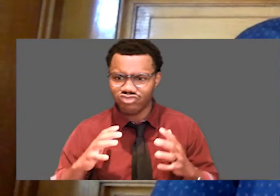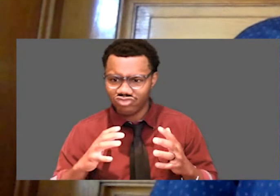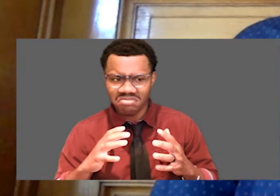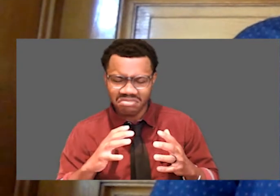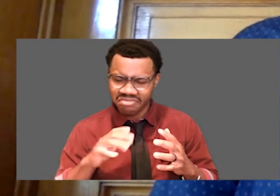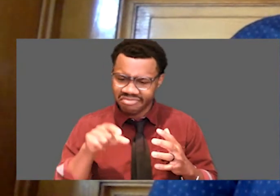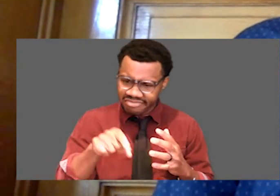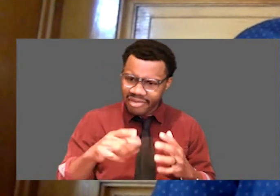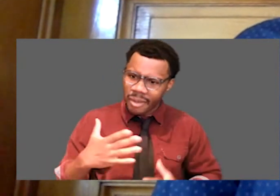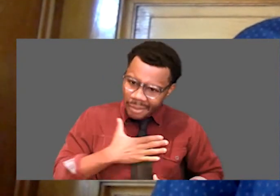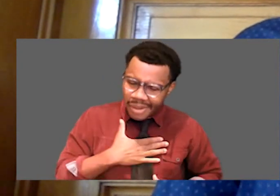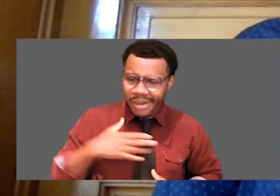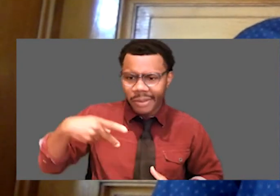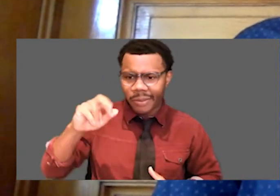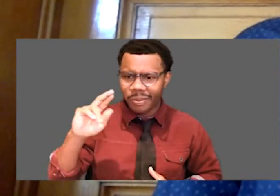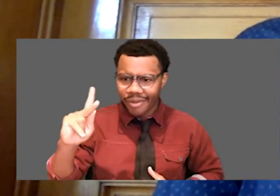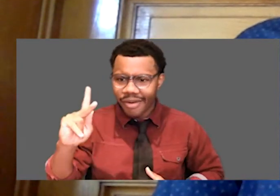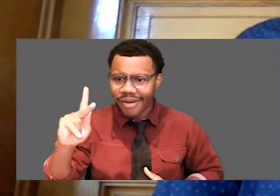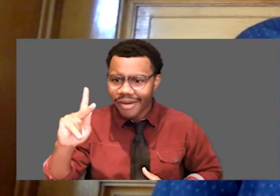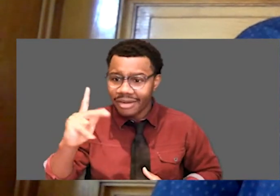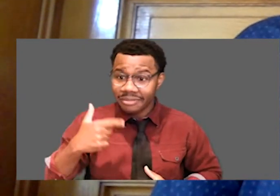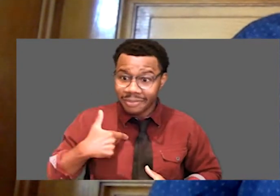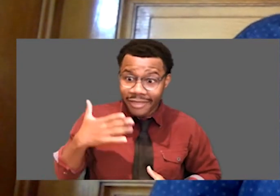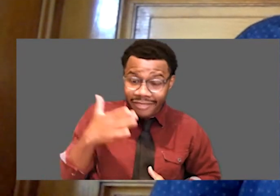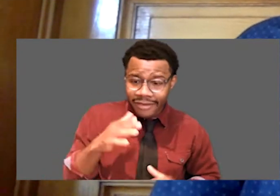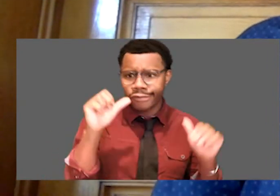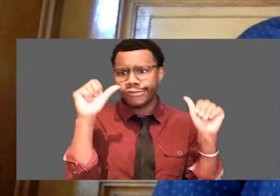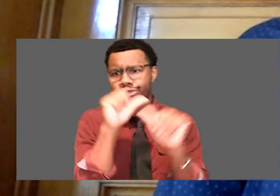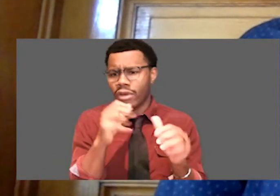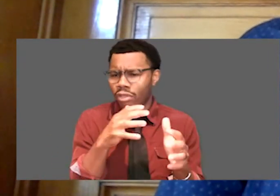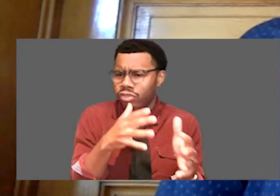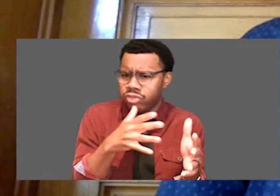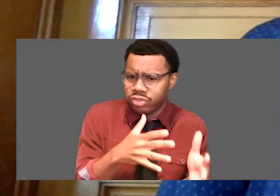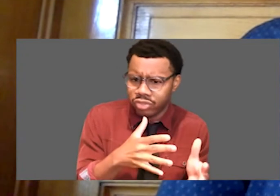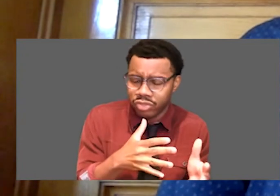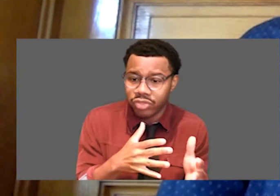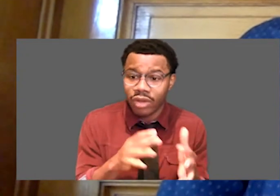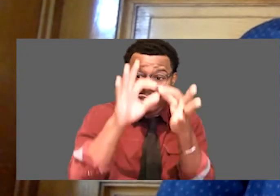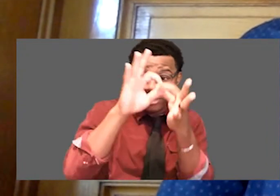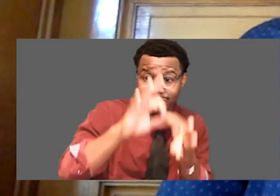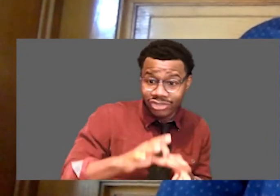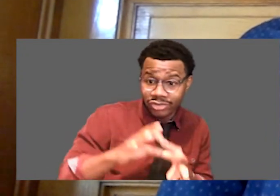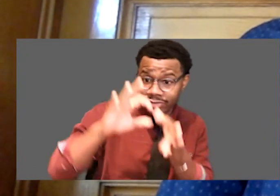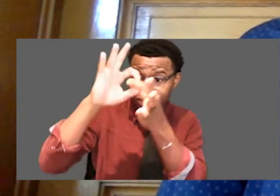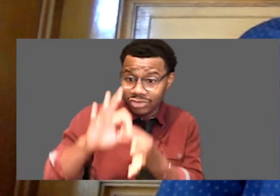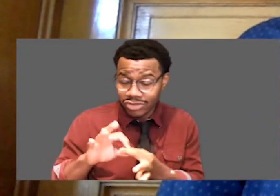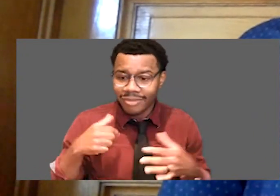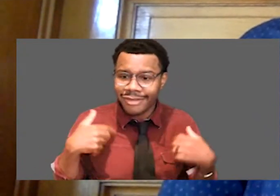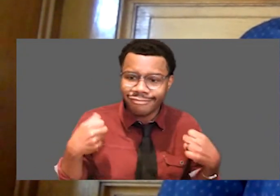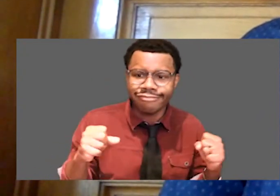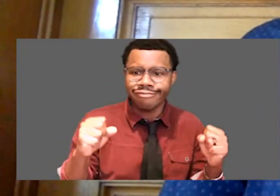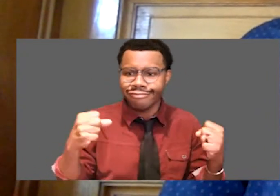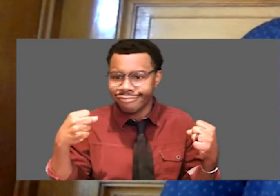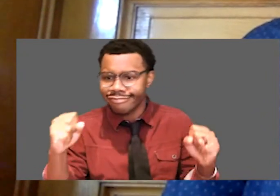park. I first got pukey drunk there, swaying on those chains and stumbled as I ran from cops